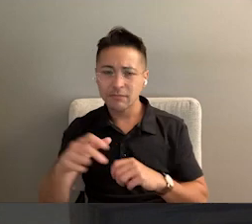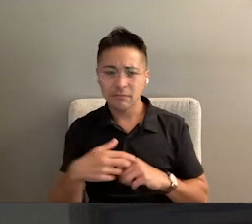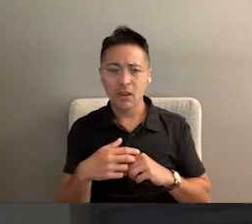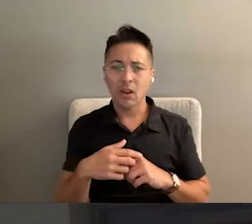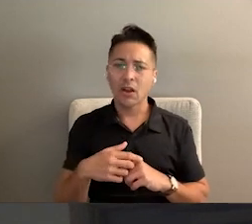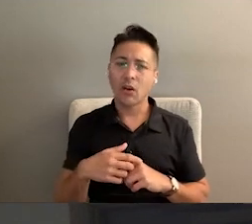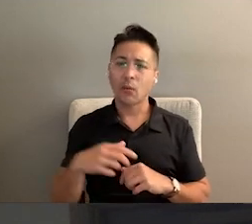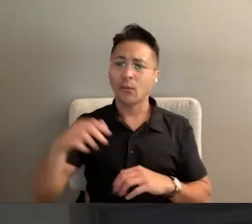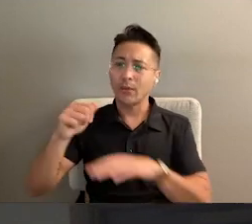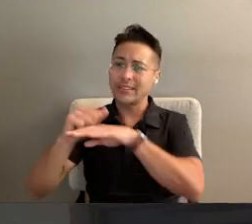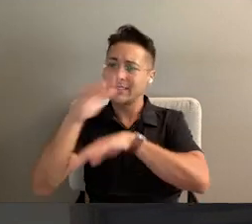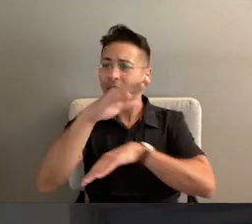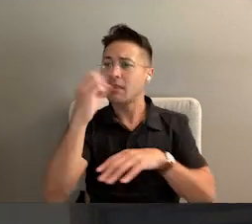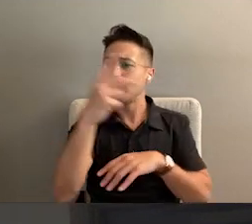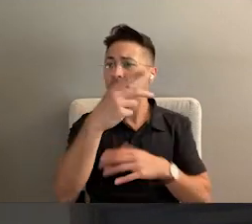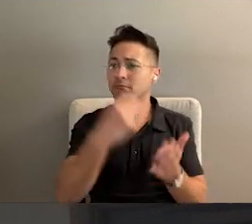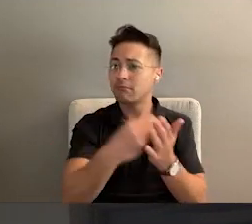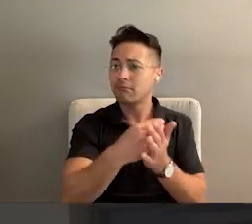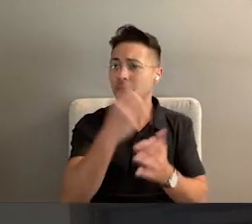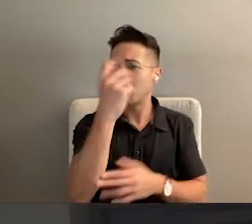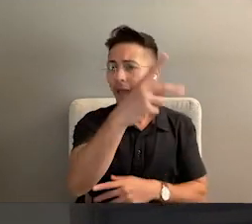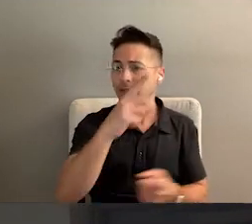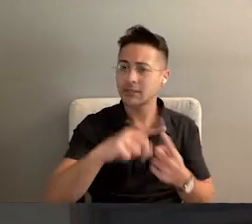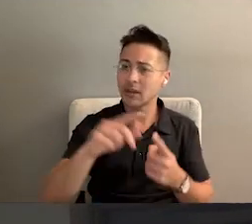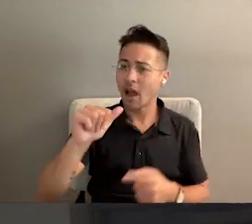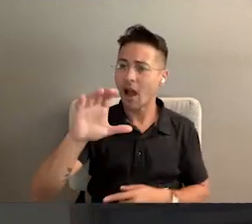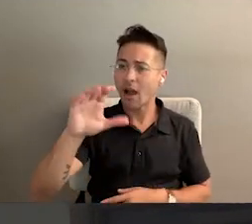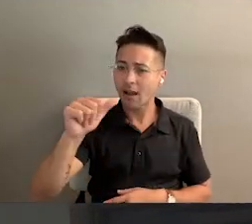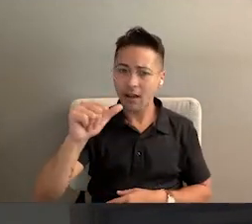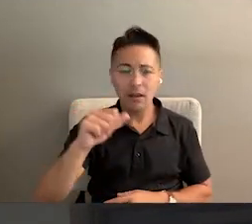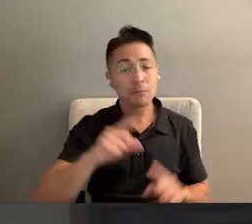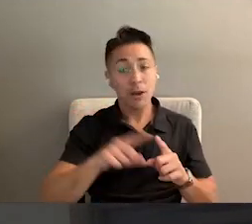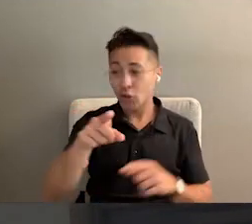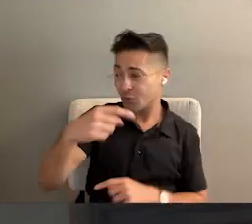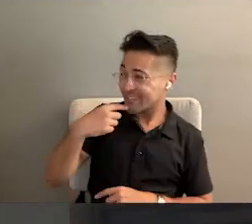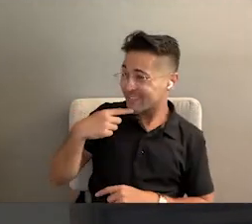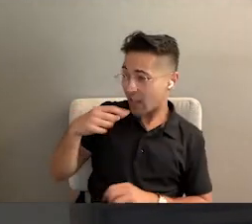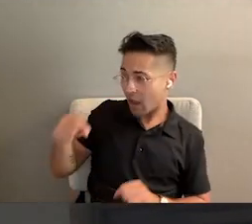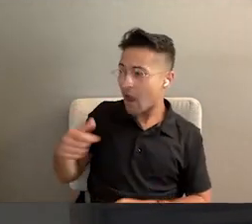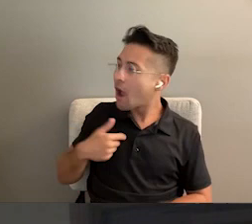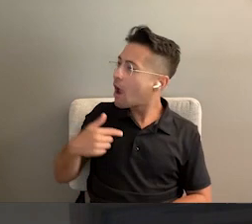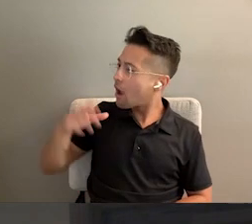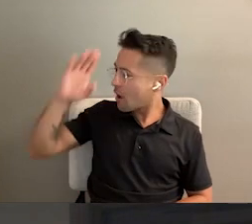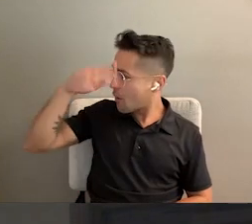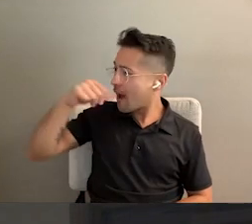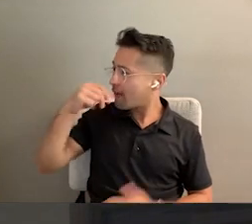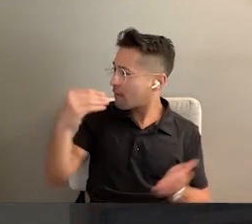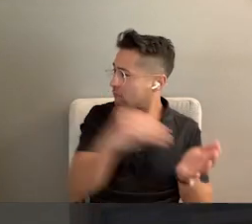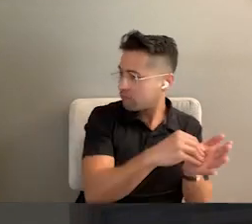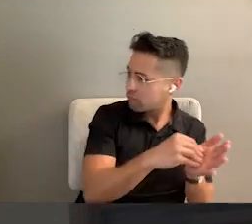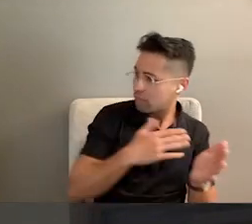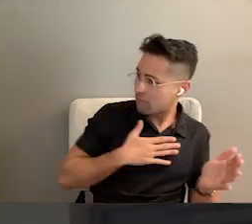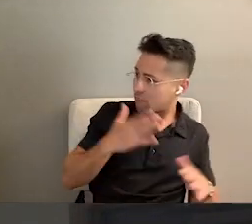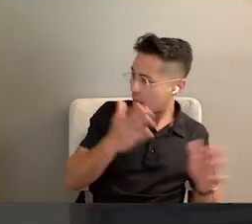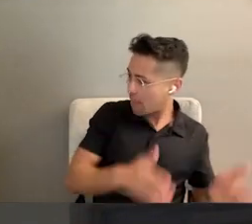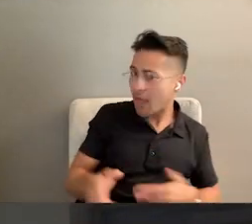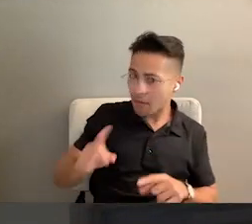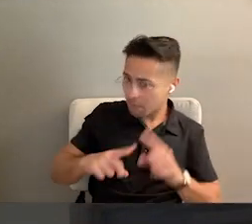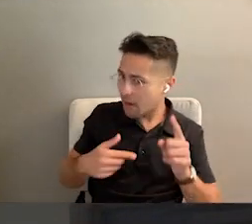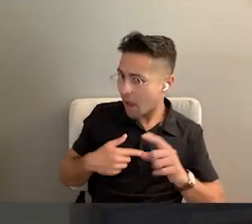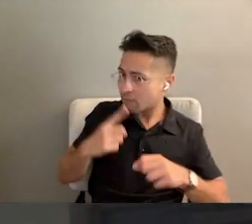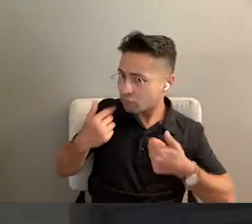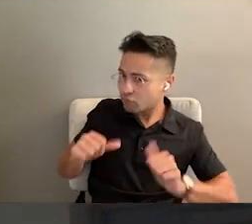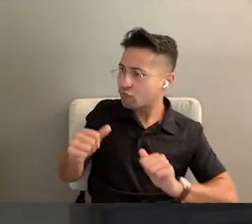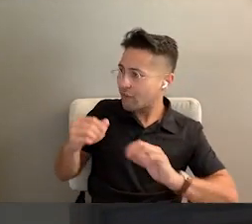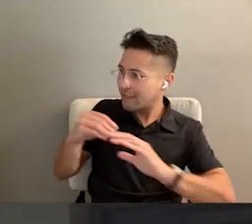that? The reinvestment, that's when we do sweep the money back to ACA, but you have a say. You get to say, you know